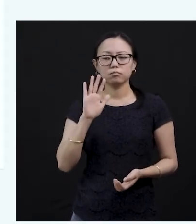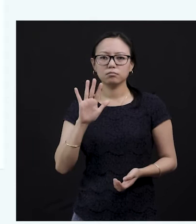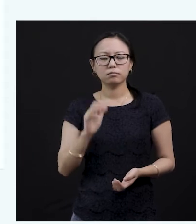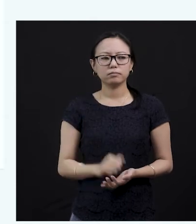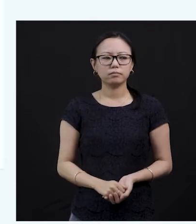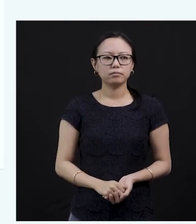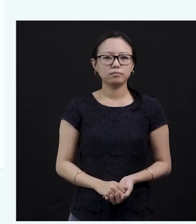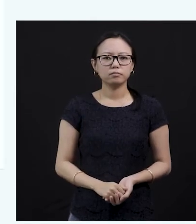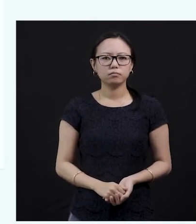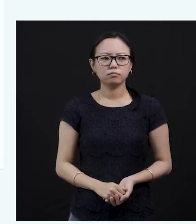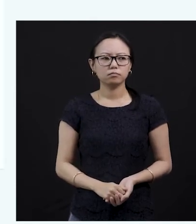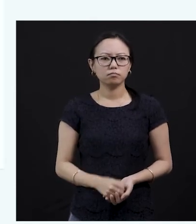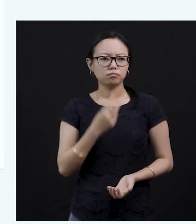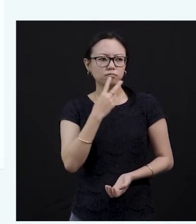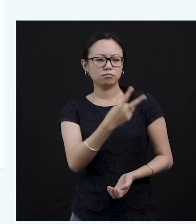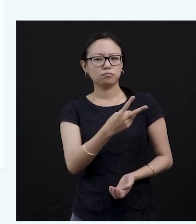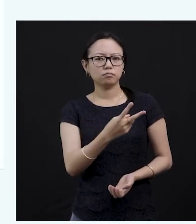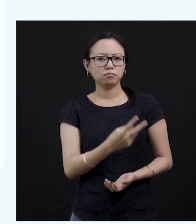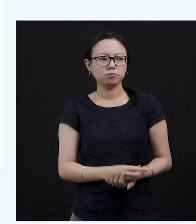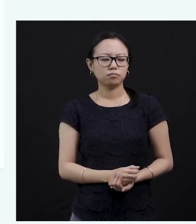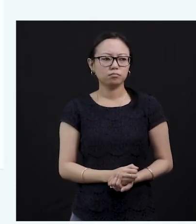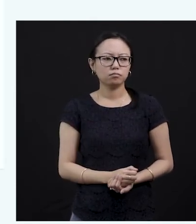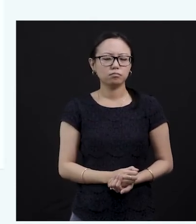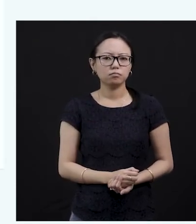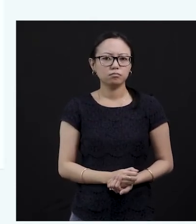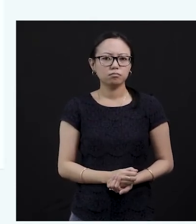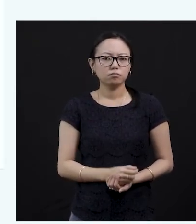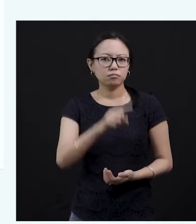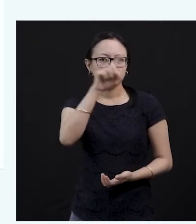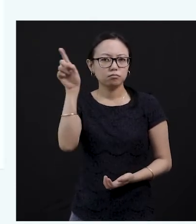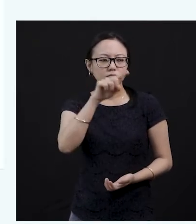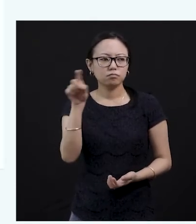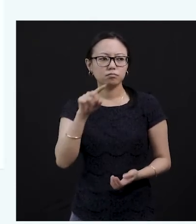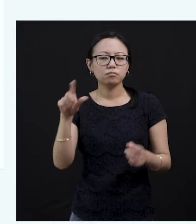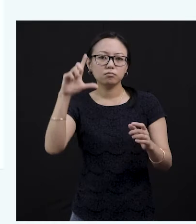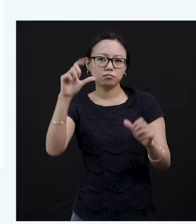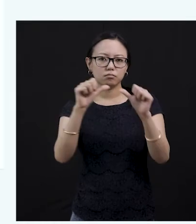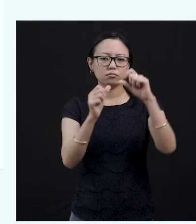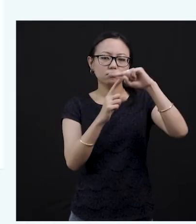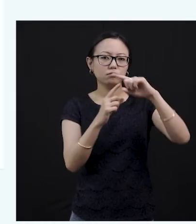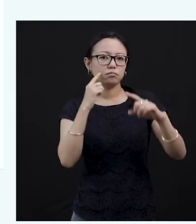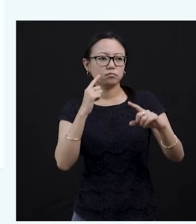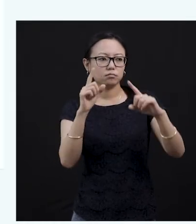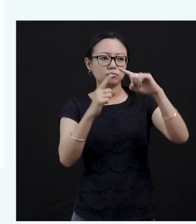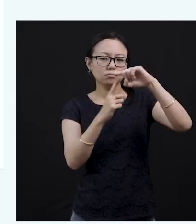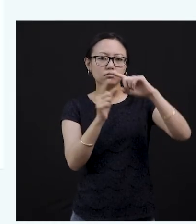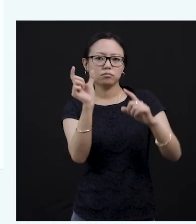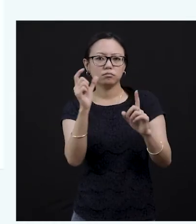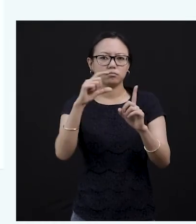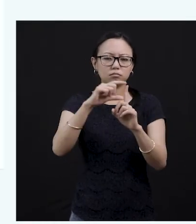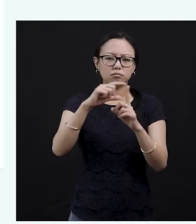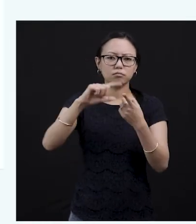So look carefully, we have these latitudes and there is one line in the middle known as